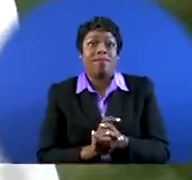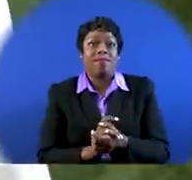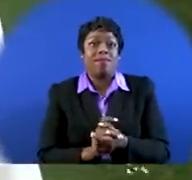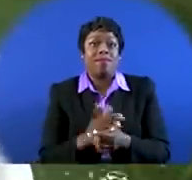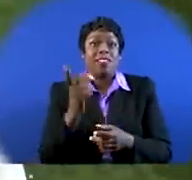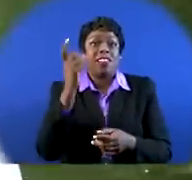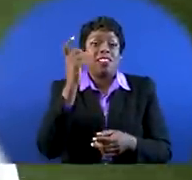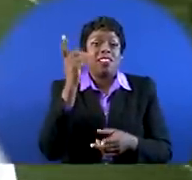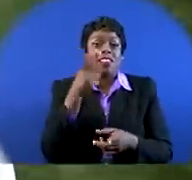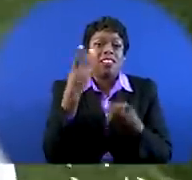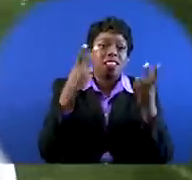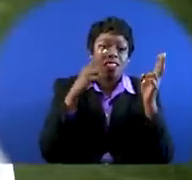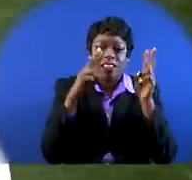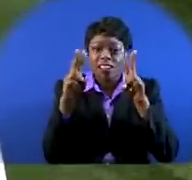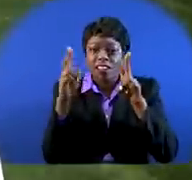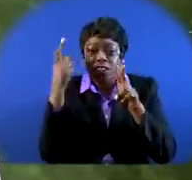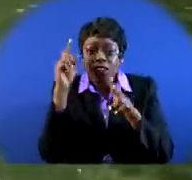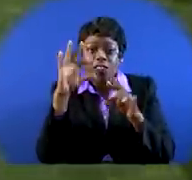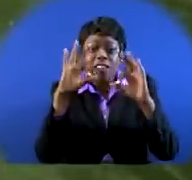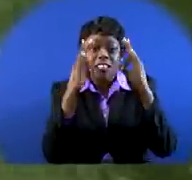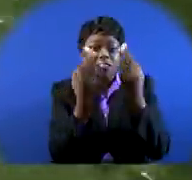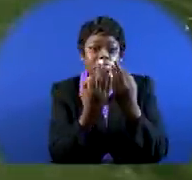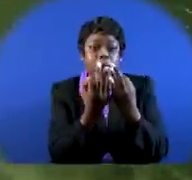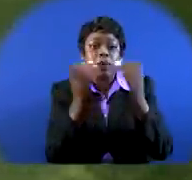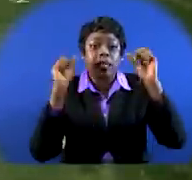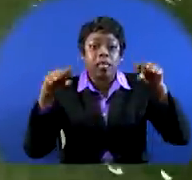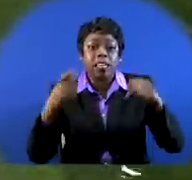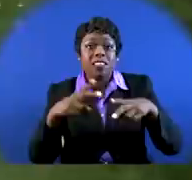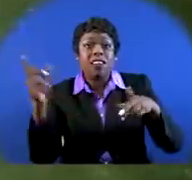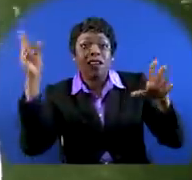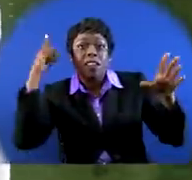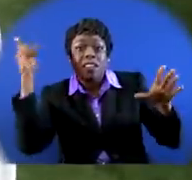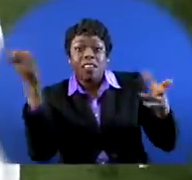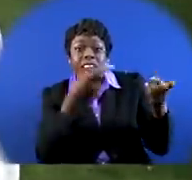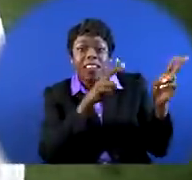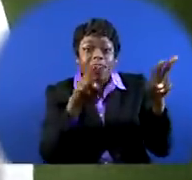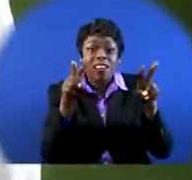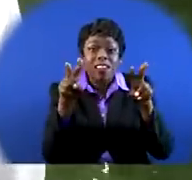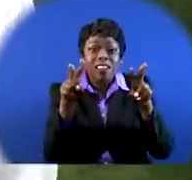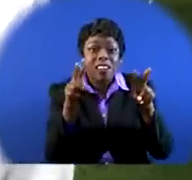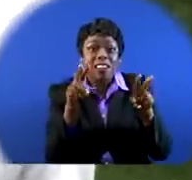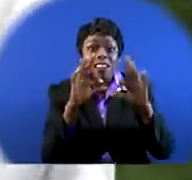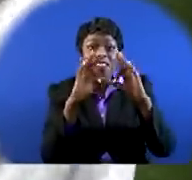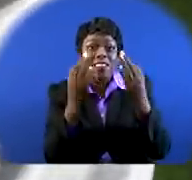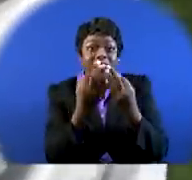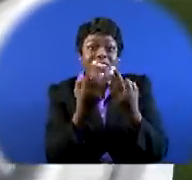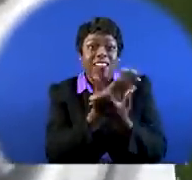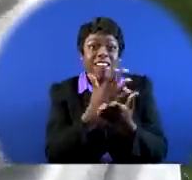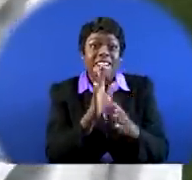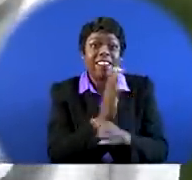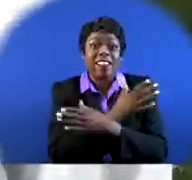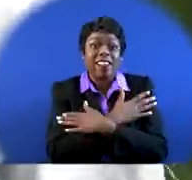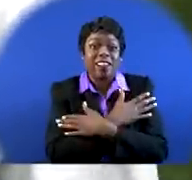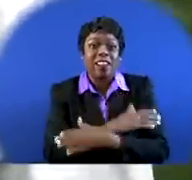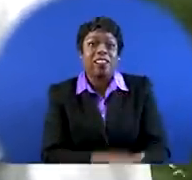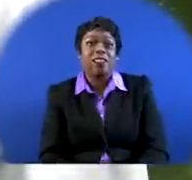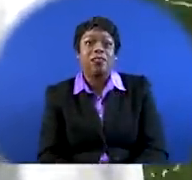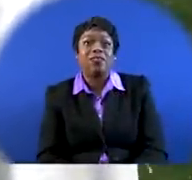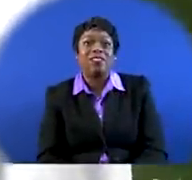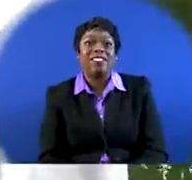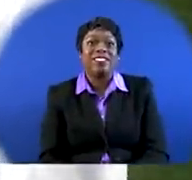For his family. Can his family make some noise? There they are. There they are. They're here for you, sir. We'll drive this for them.